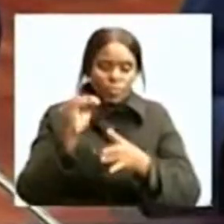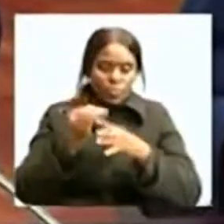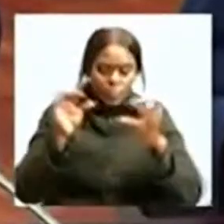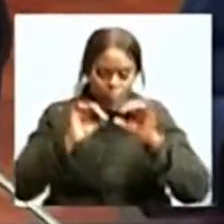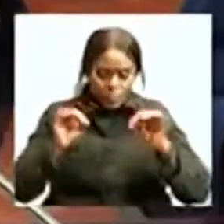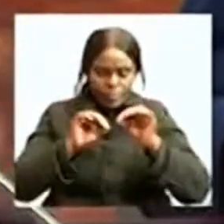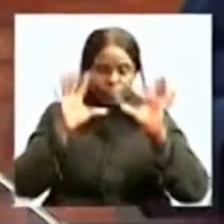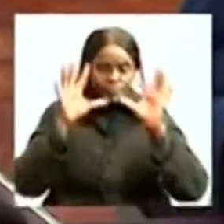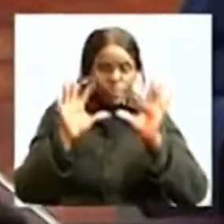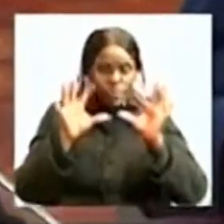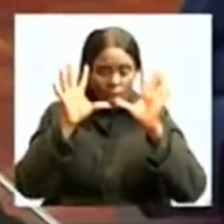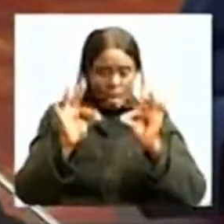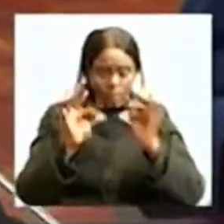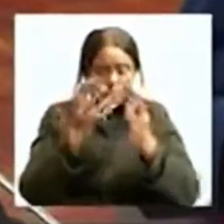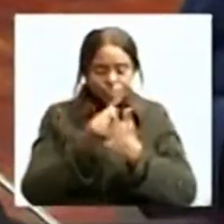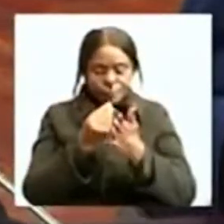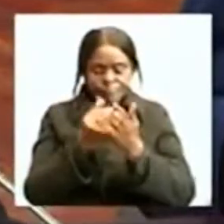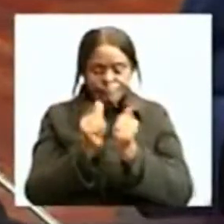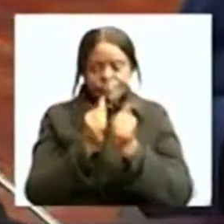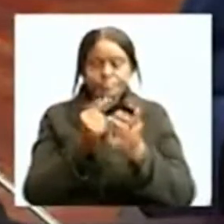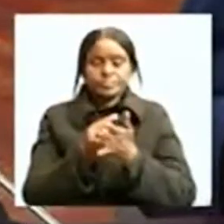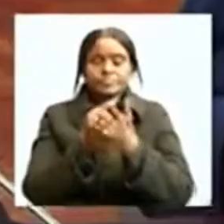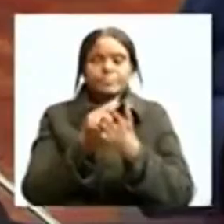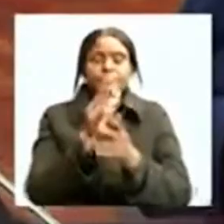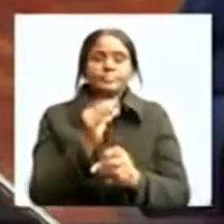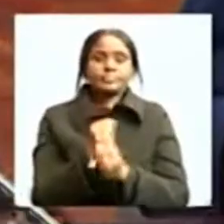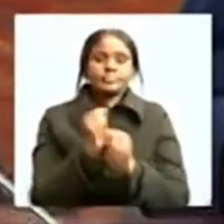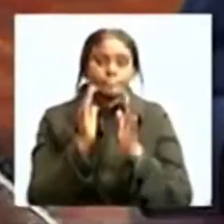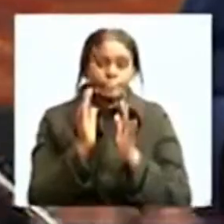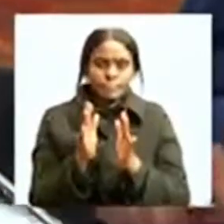non-existent accounting practices among grant recipients.